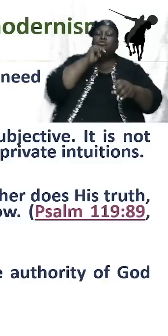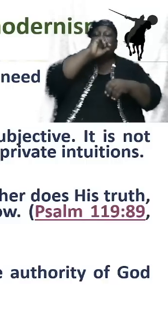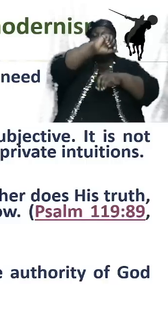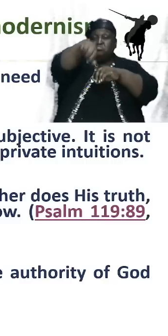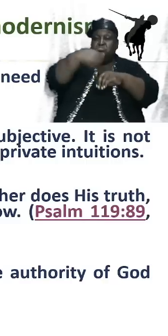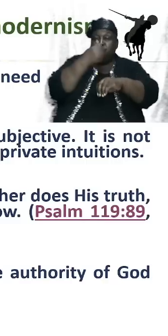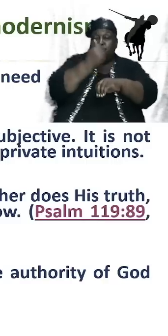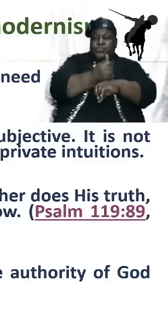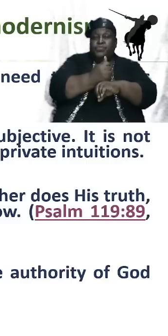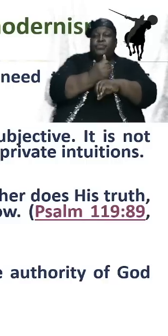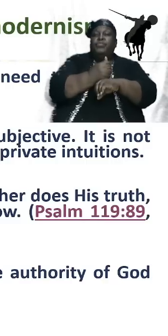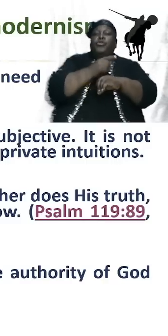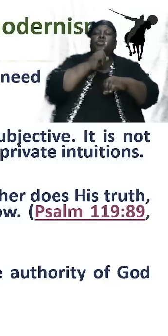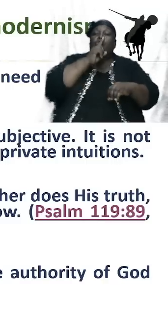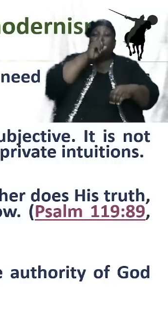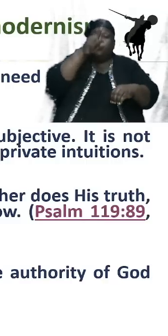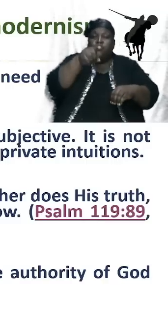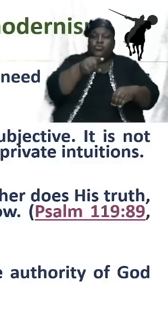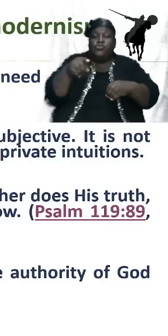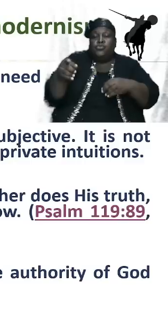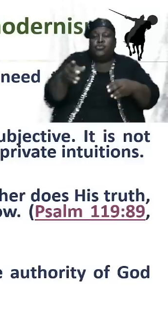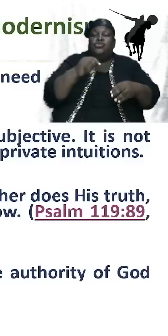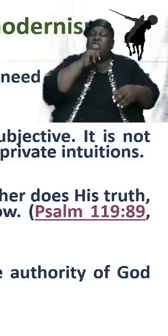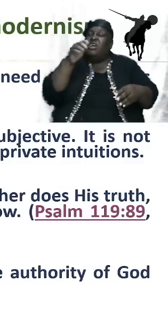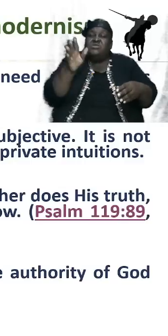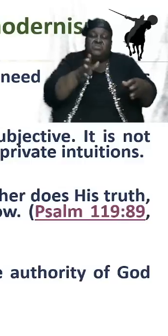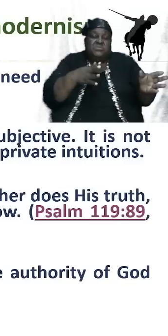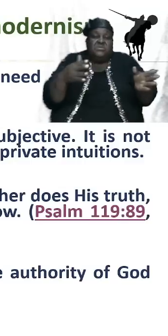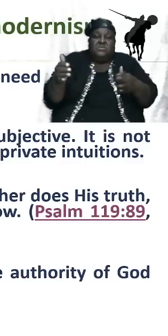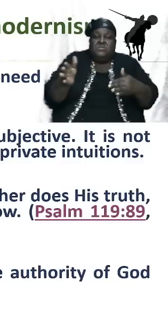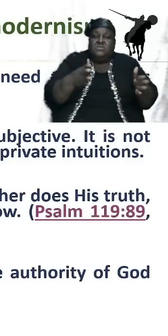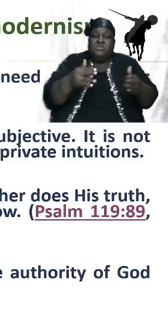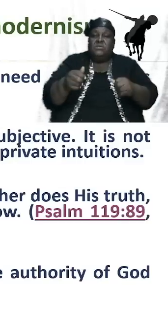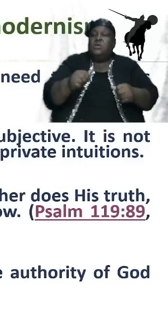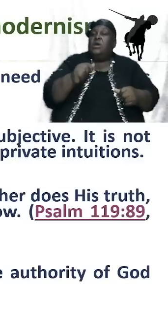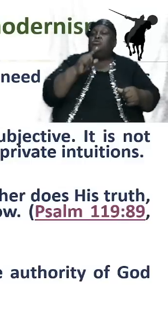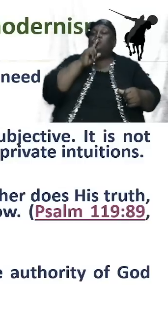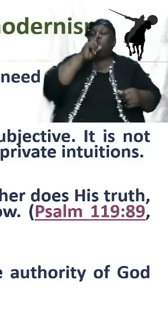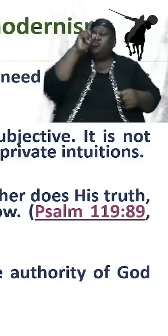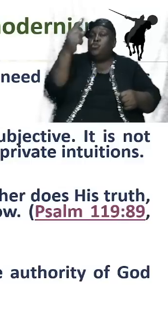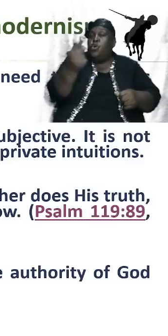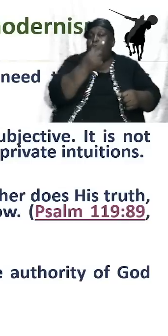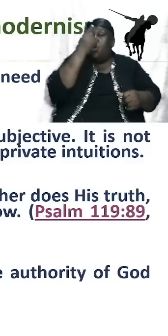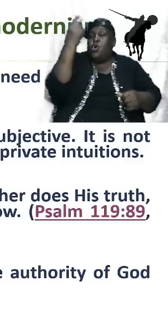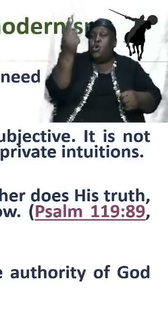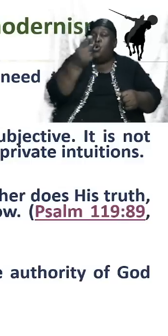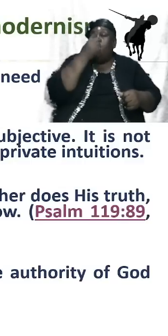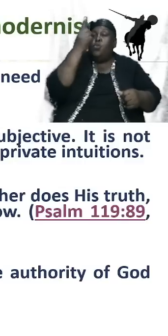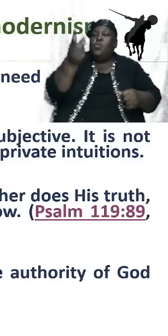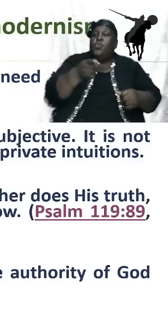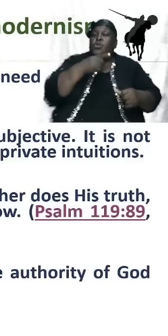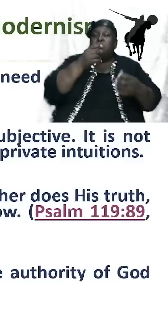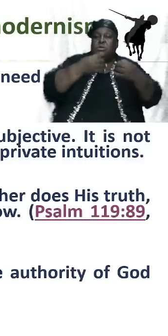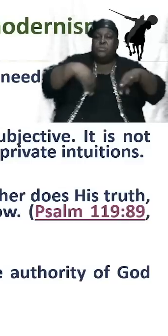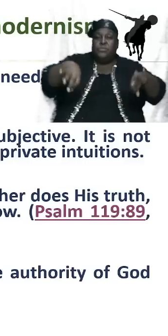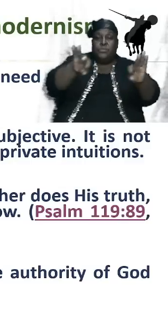established. Truth is unwavering. And truth is always relevant.